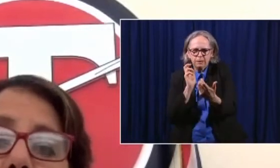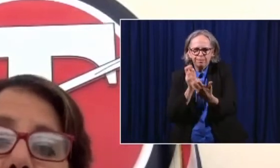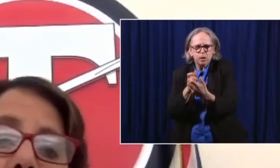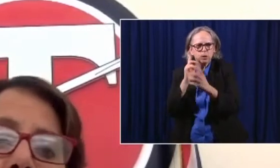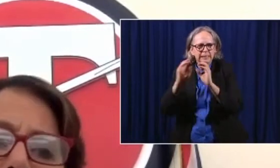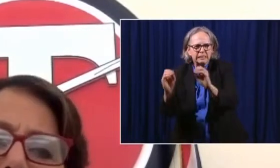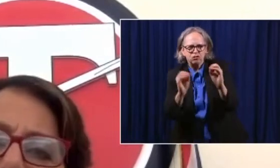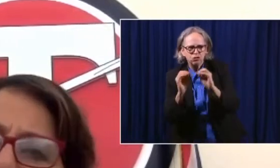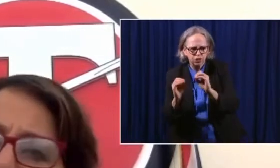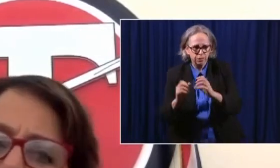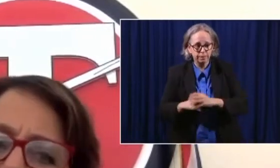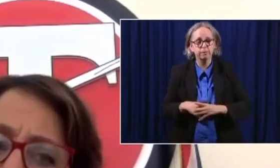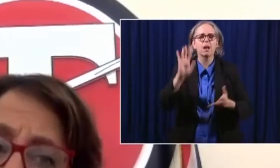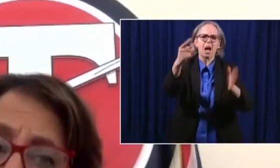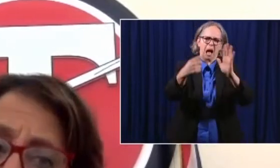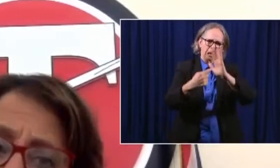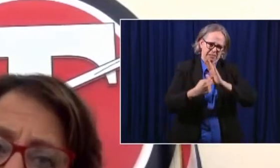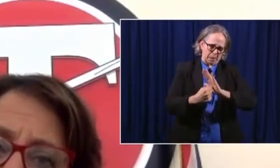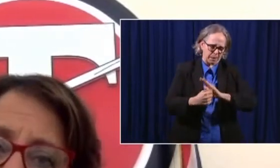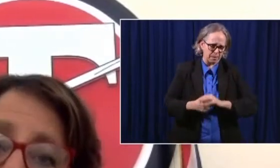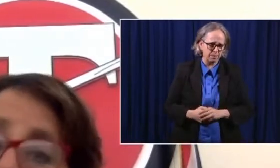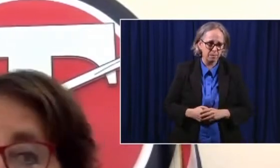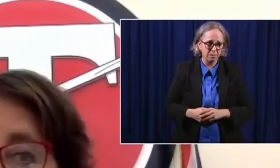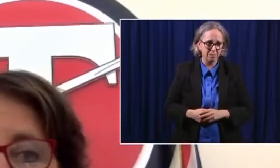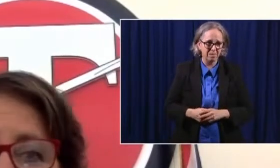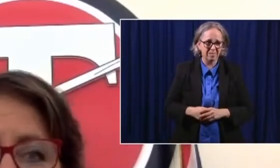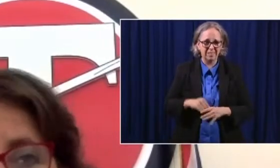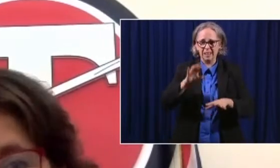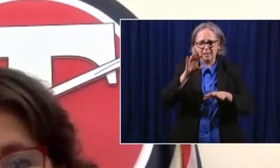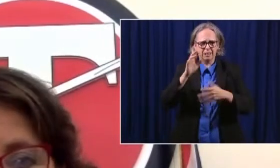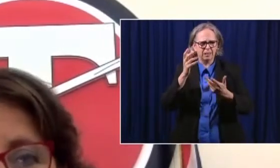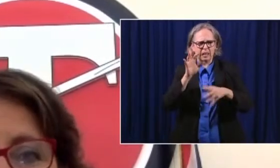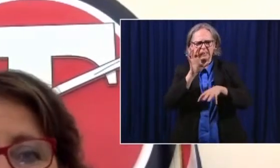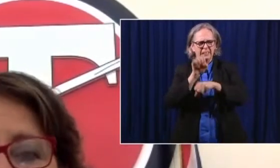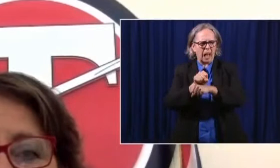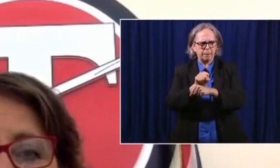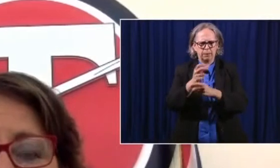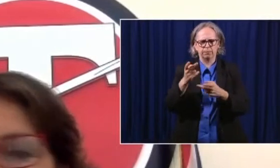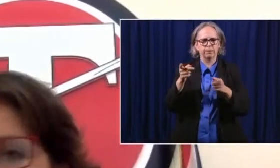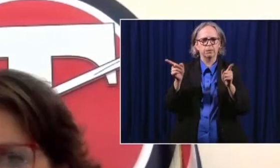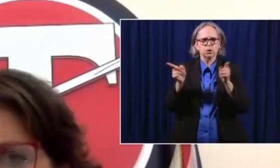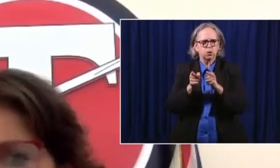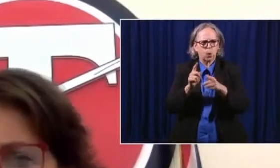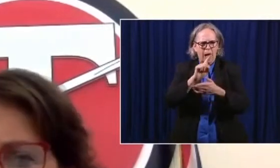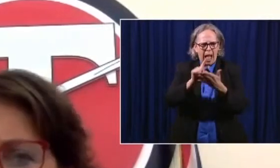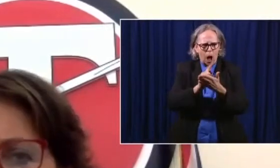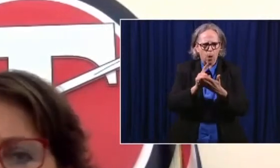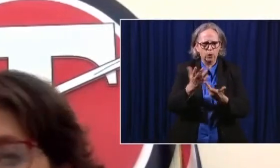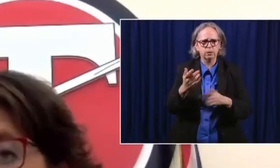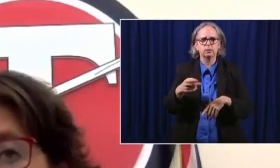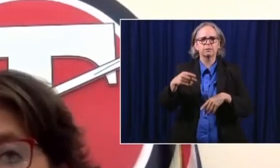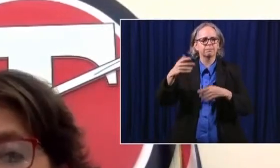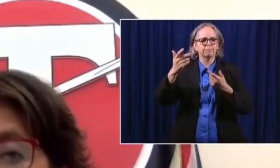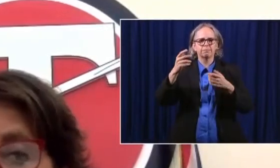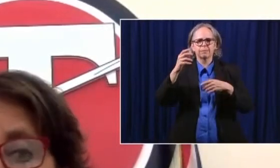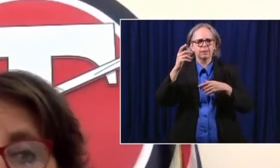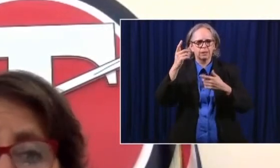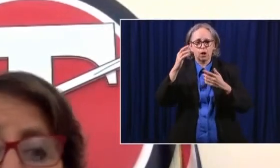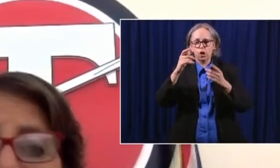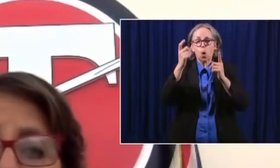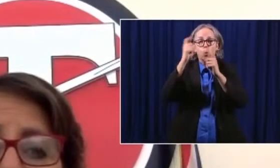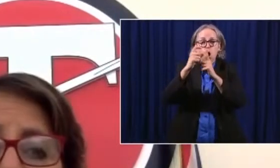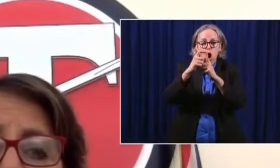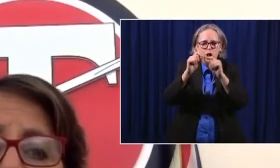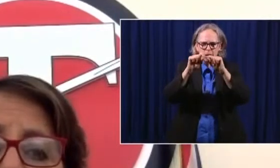you, include shortening their assignments, highlighting their texts, providing leveled reading to meet the students where